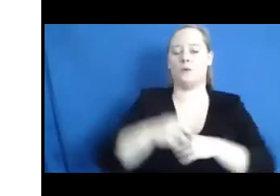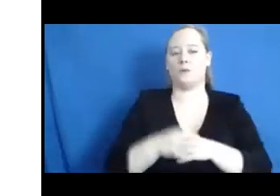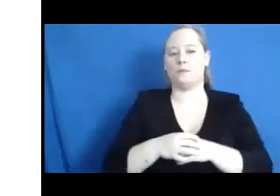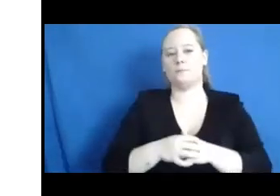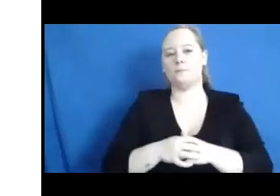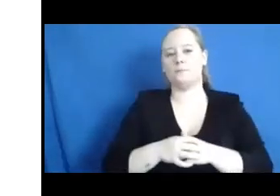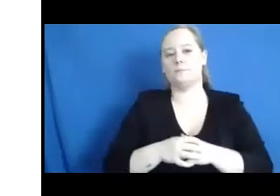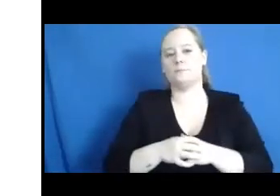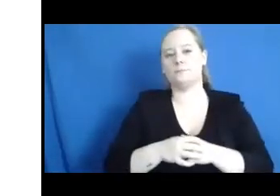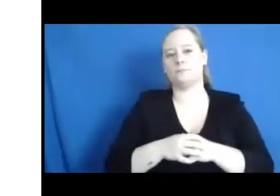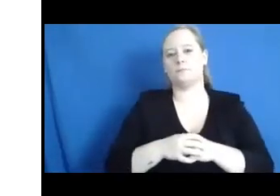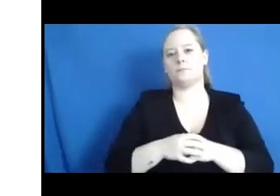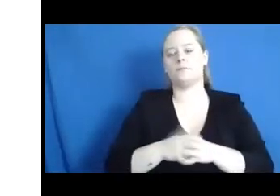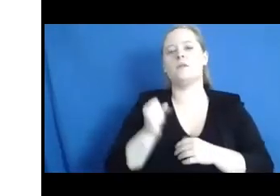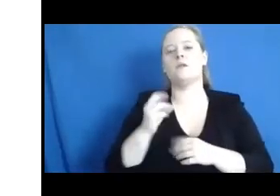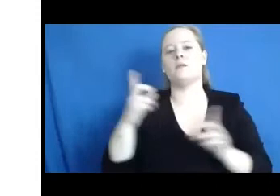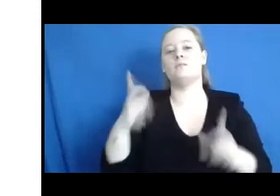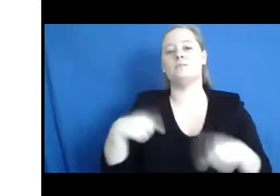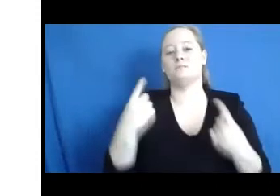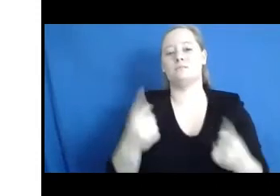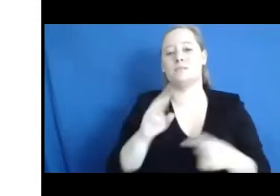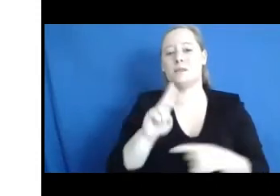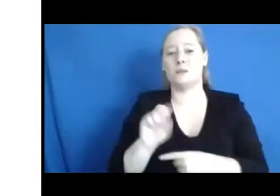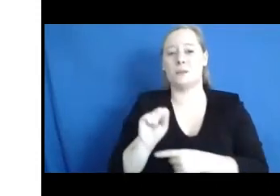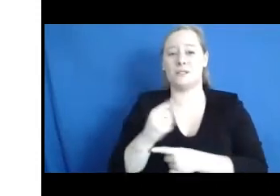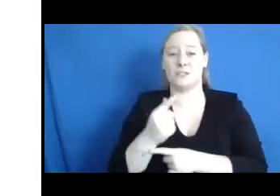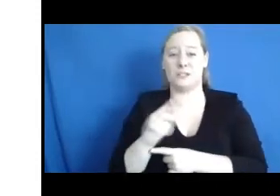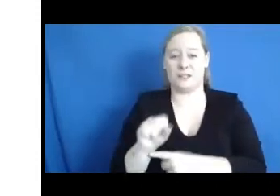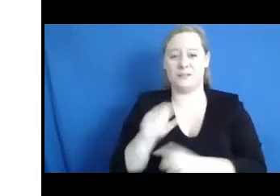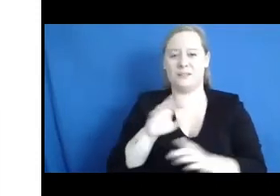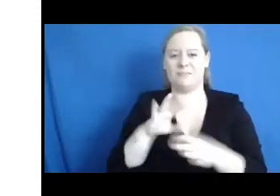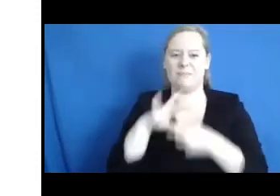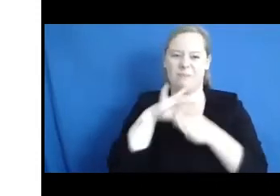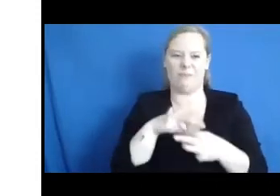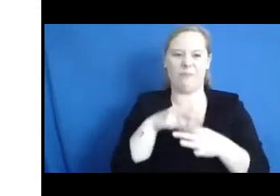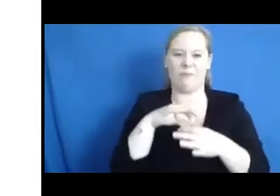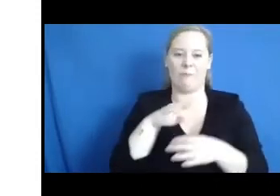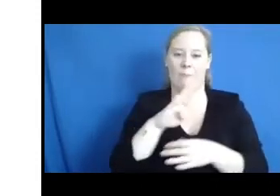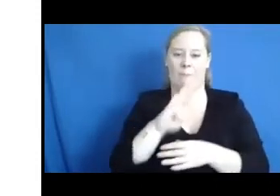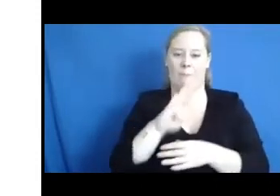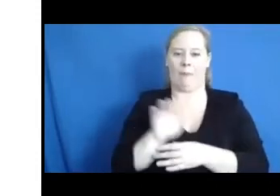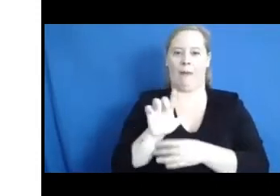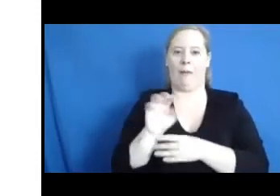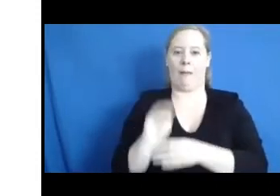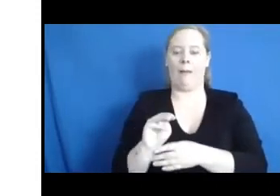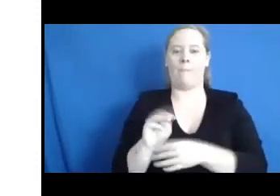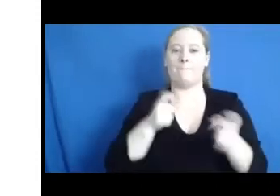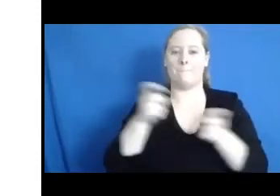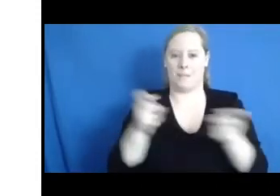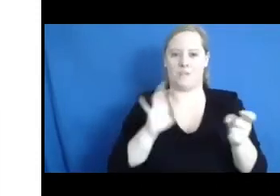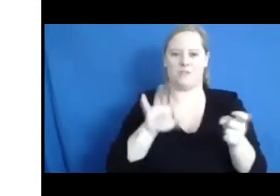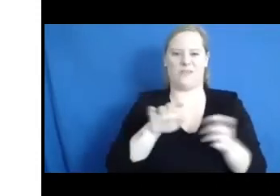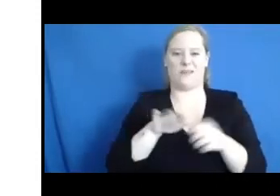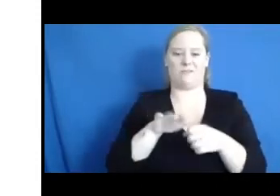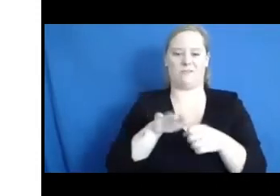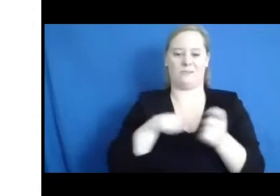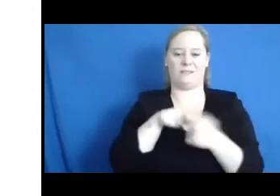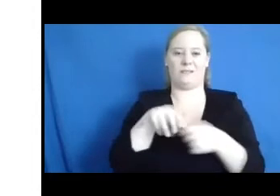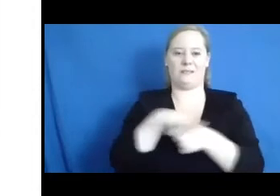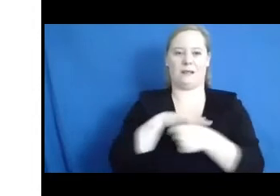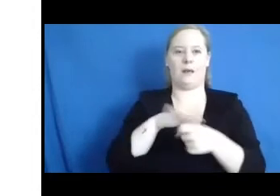So since that time, the USGS has been involved. The BLM is the manager of the site, but USGS